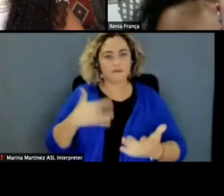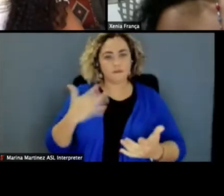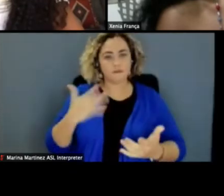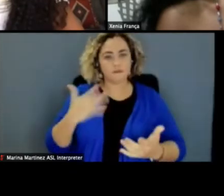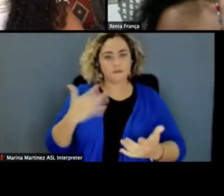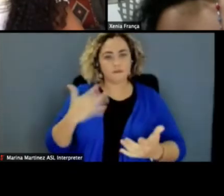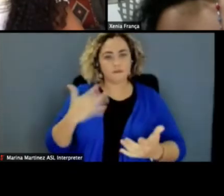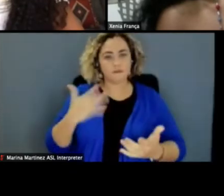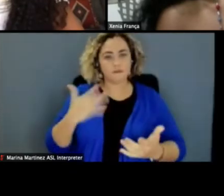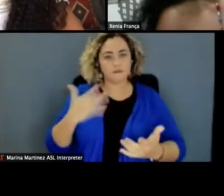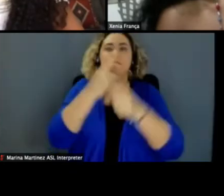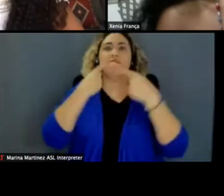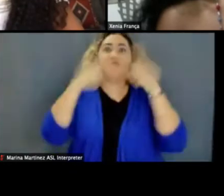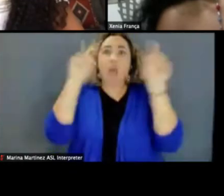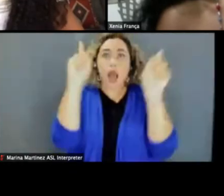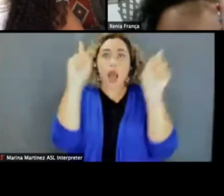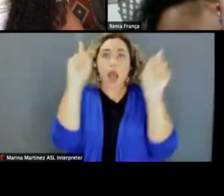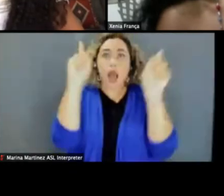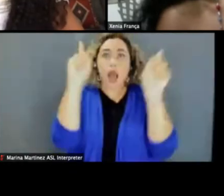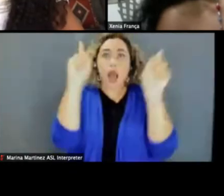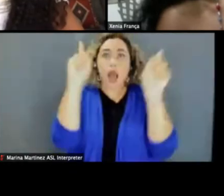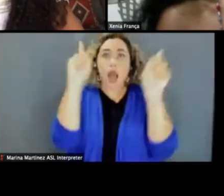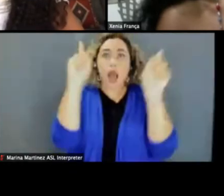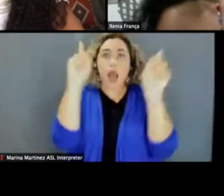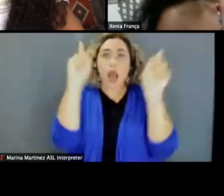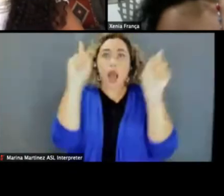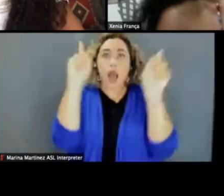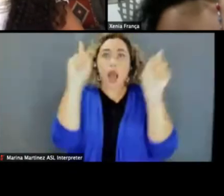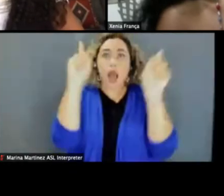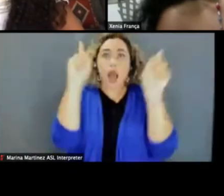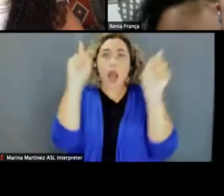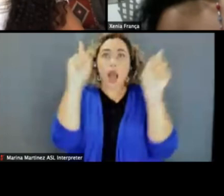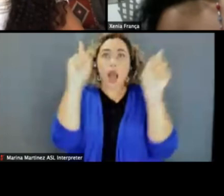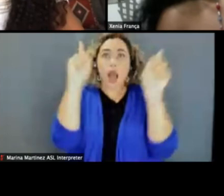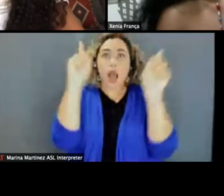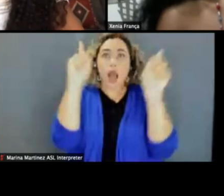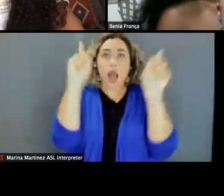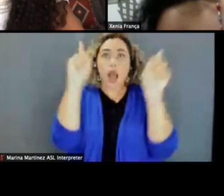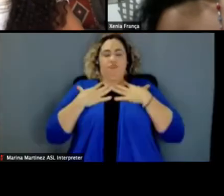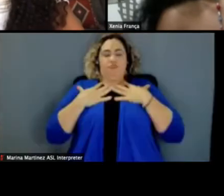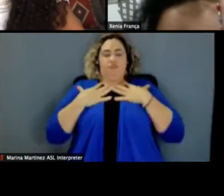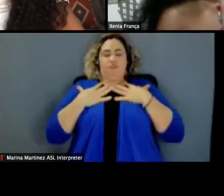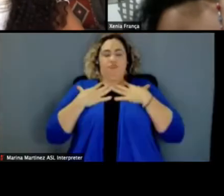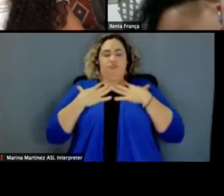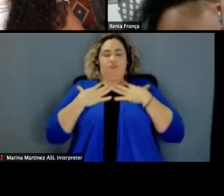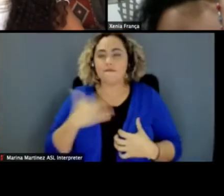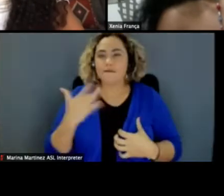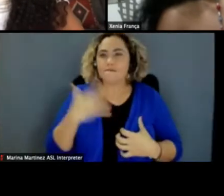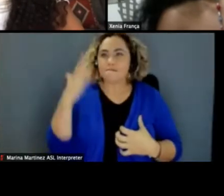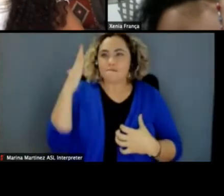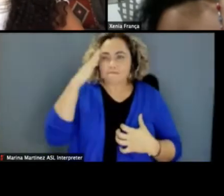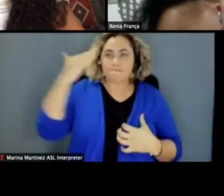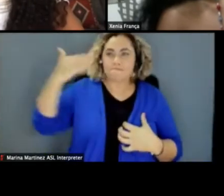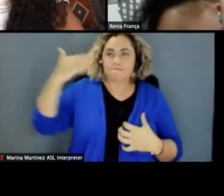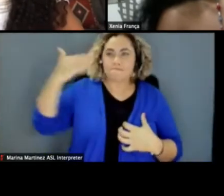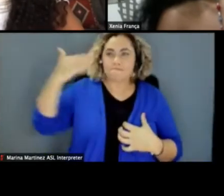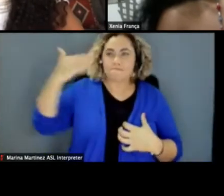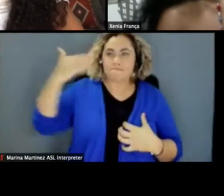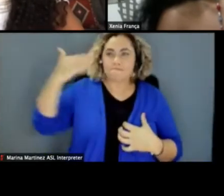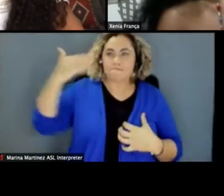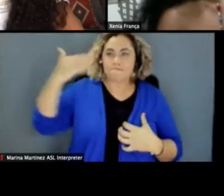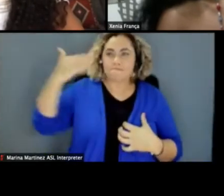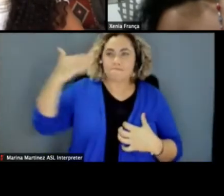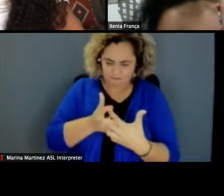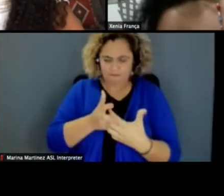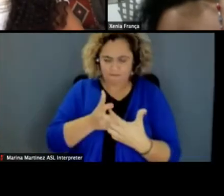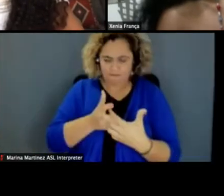it, it just vibrated all over my body. Like I just felt in my mind and in my spirit, and I just felt like it just